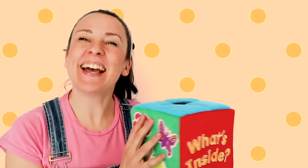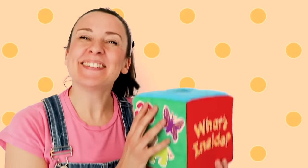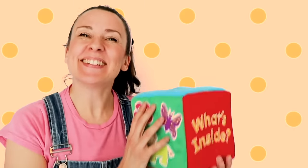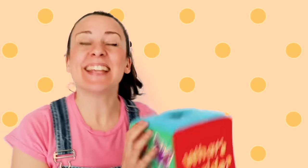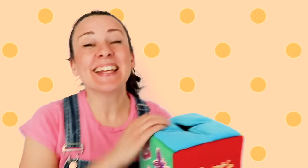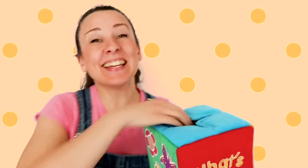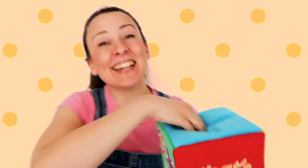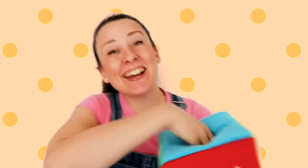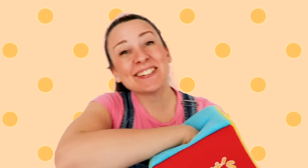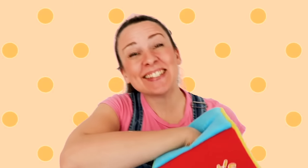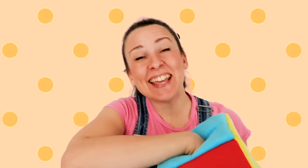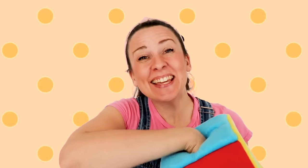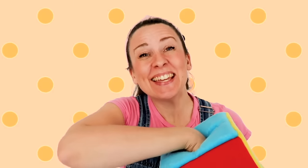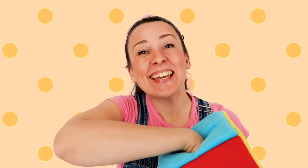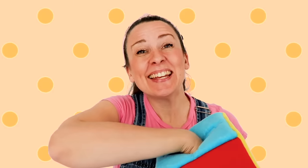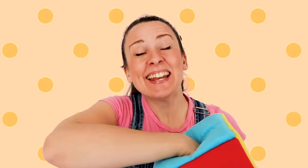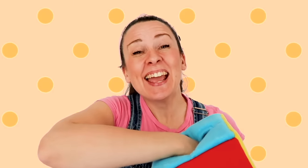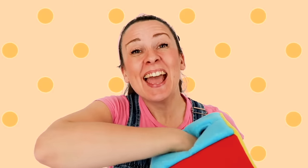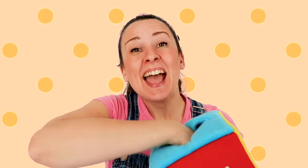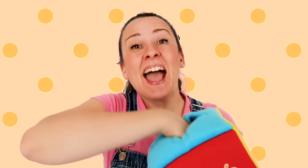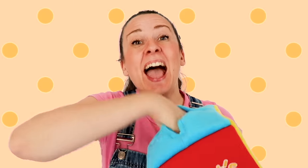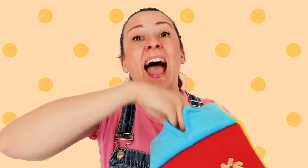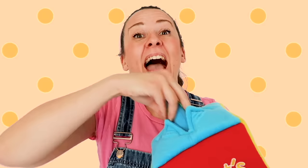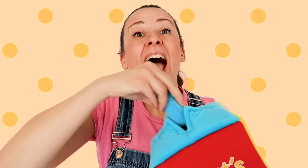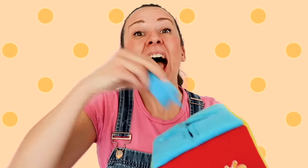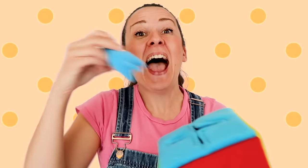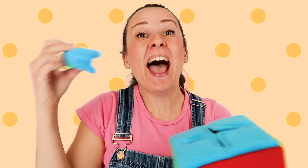Take it out, take it out, take it